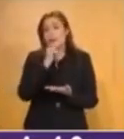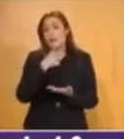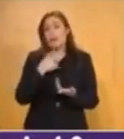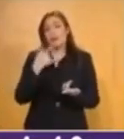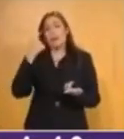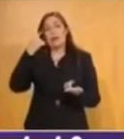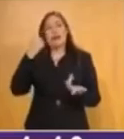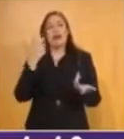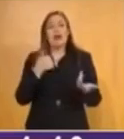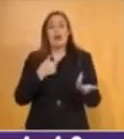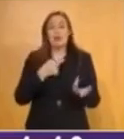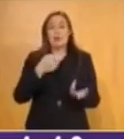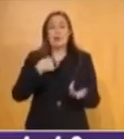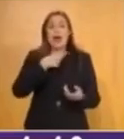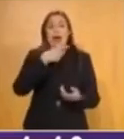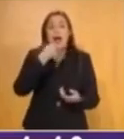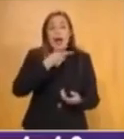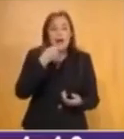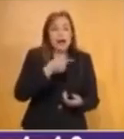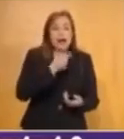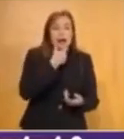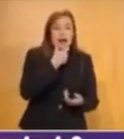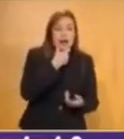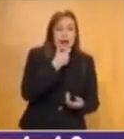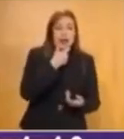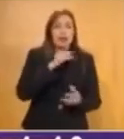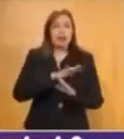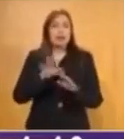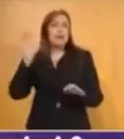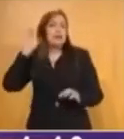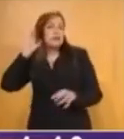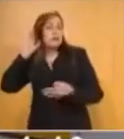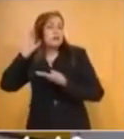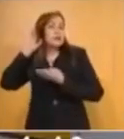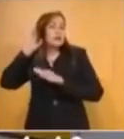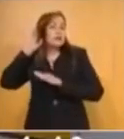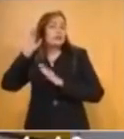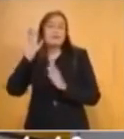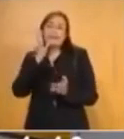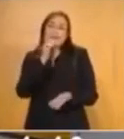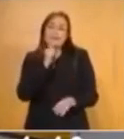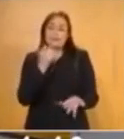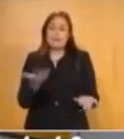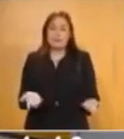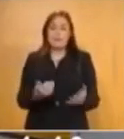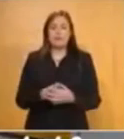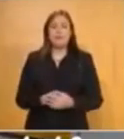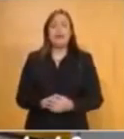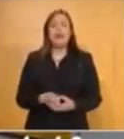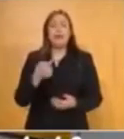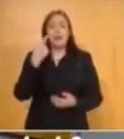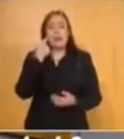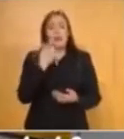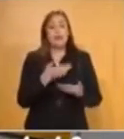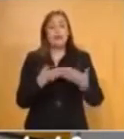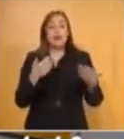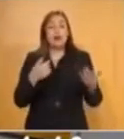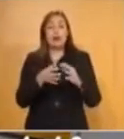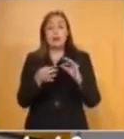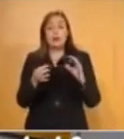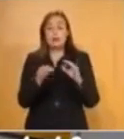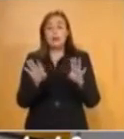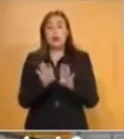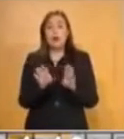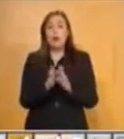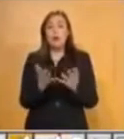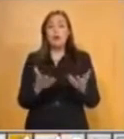hablando español. Ahorita vamos a tratar de continuar en inglés. How to create a comic strip. Pay attention into the instructions that we have in